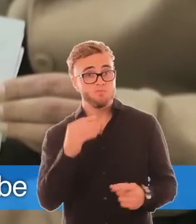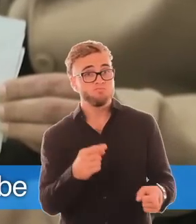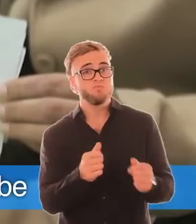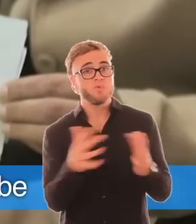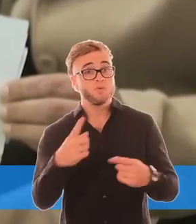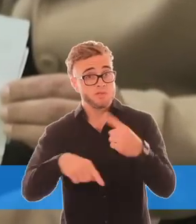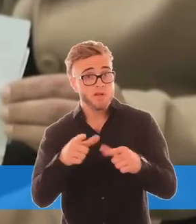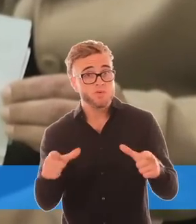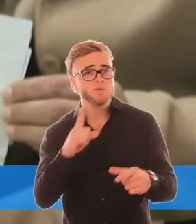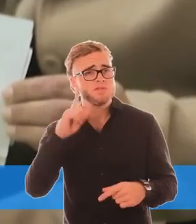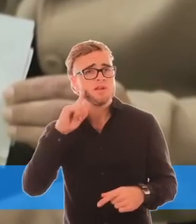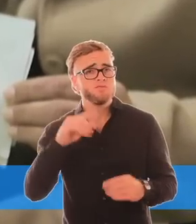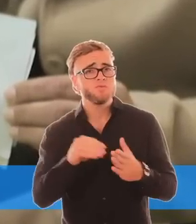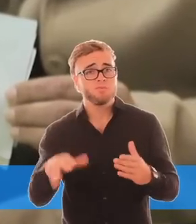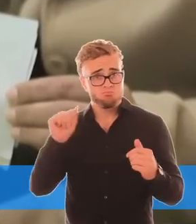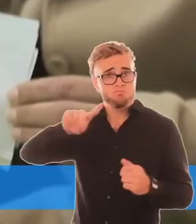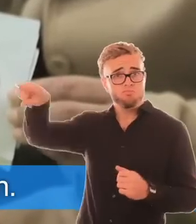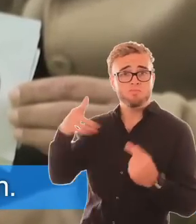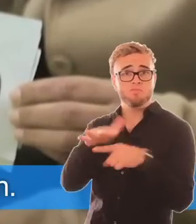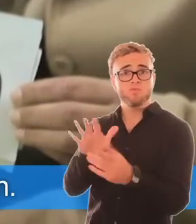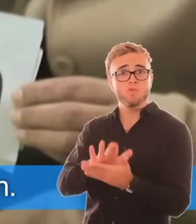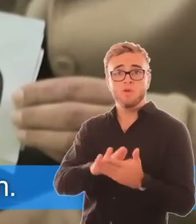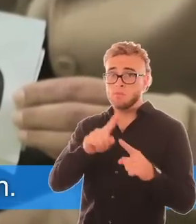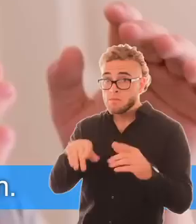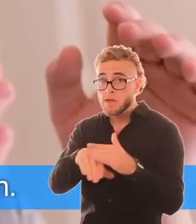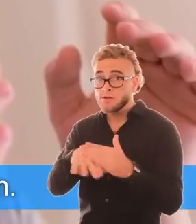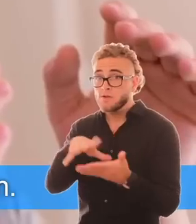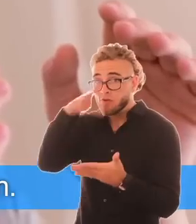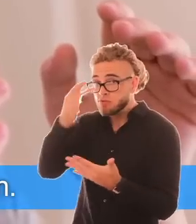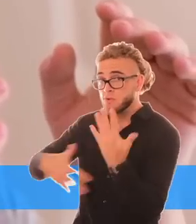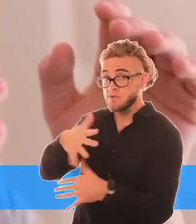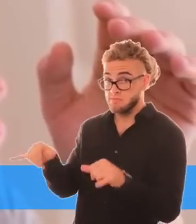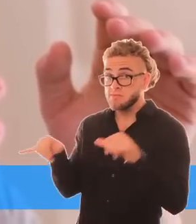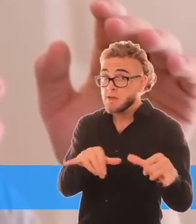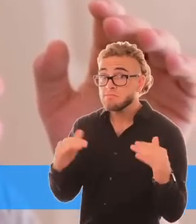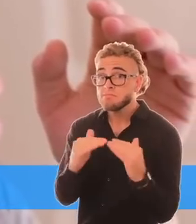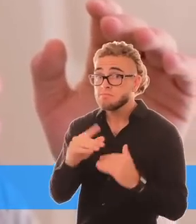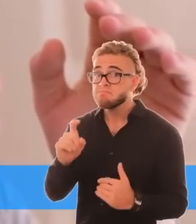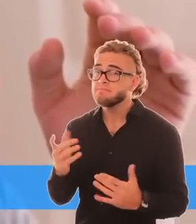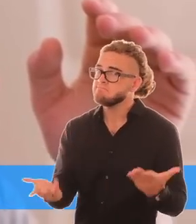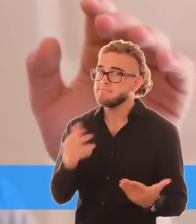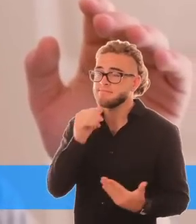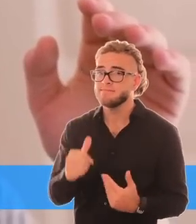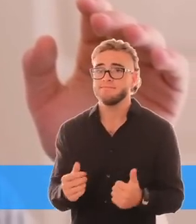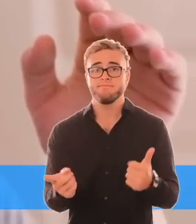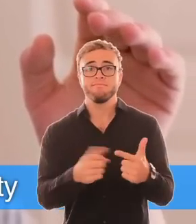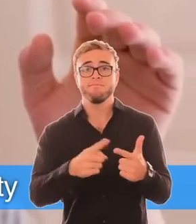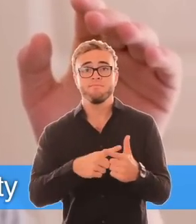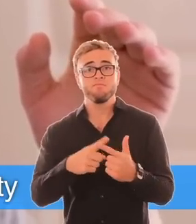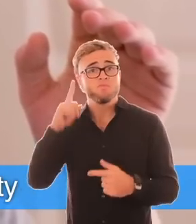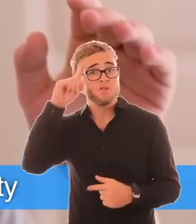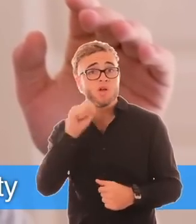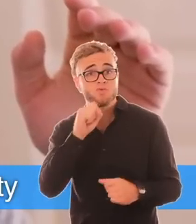a mainstream school but will not have access to learning or socialization. Without a facilitator, an adolescent with Down syndrome can be